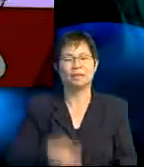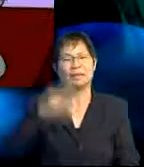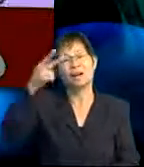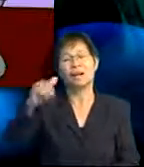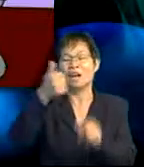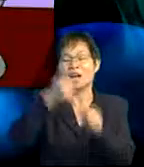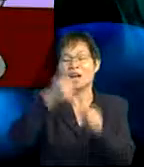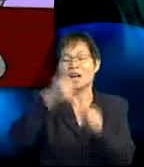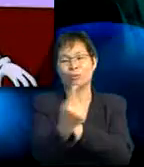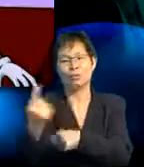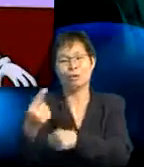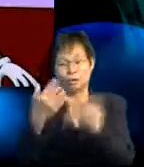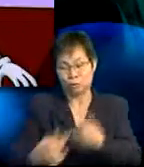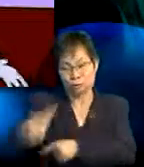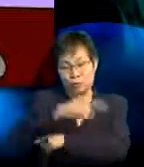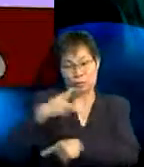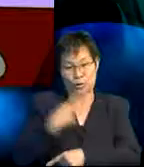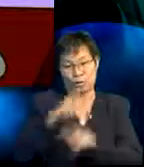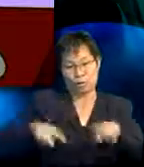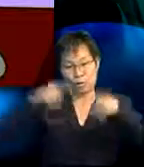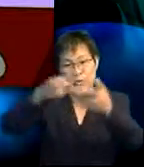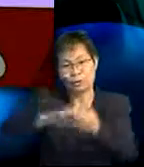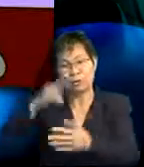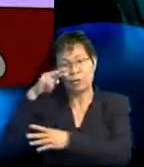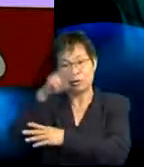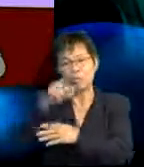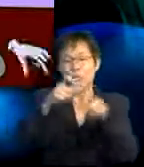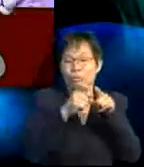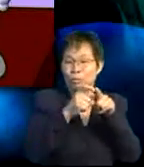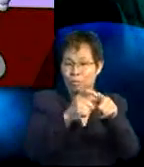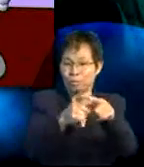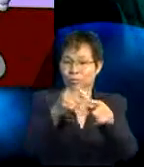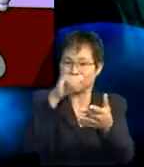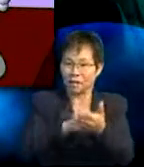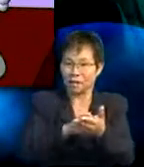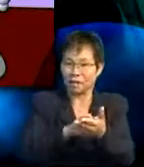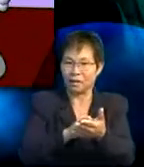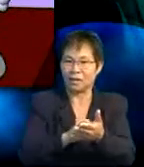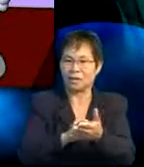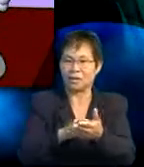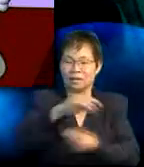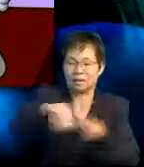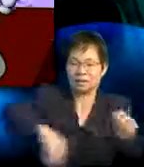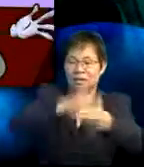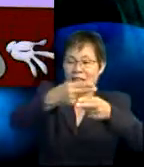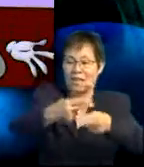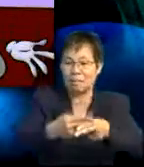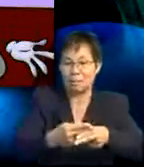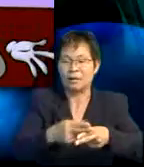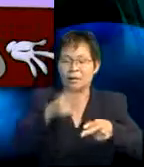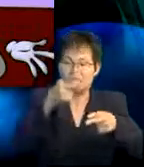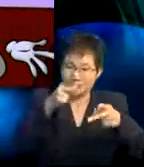Hi everyone. Today we are going to look at words that can replace the names